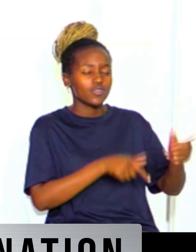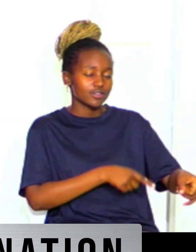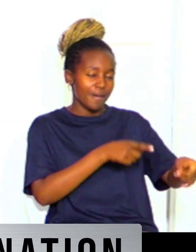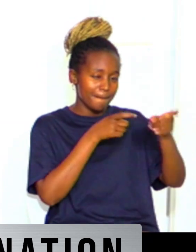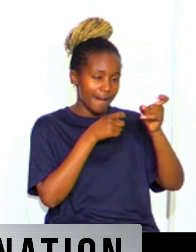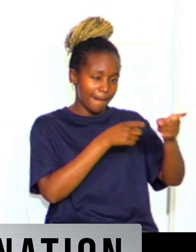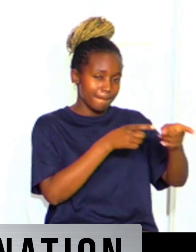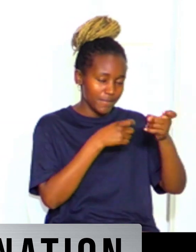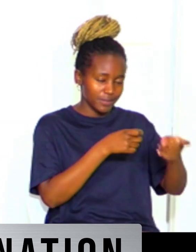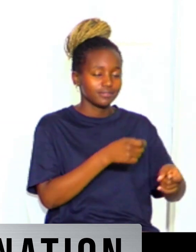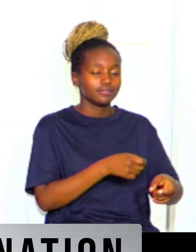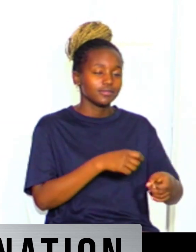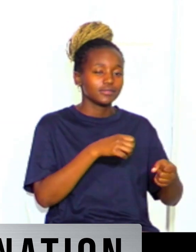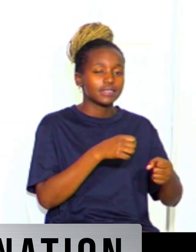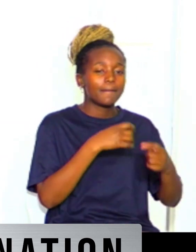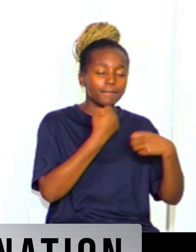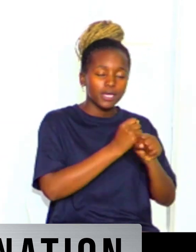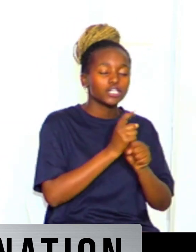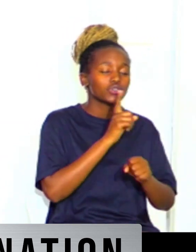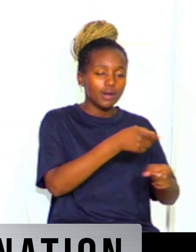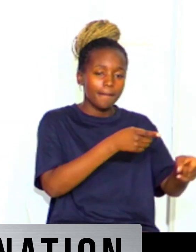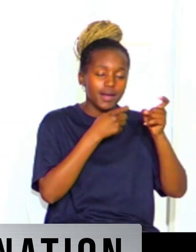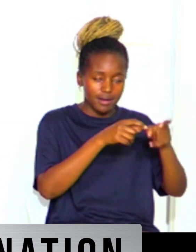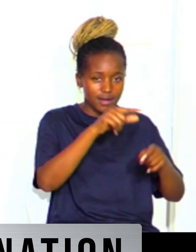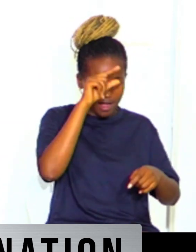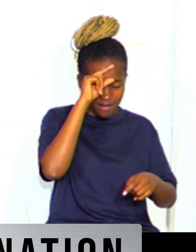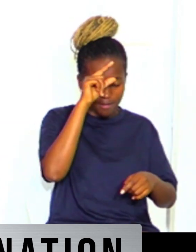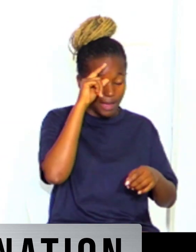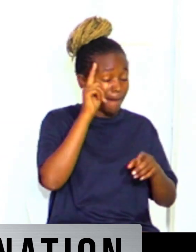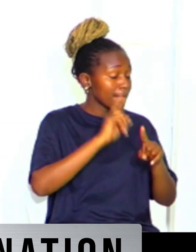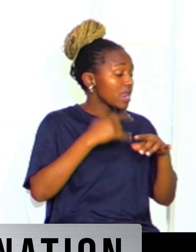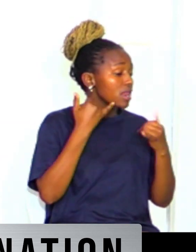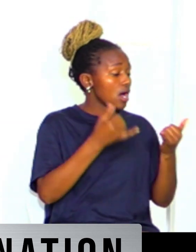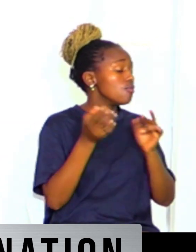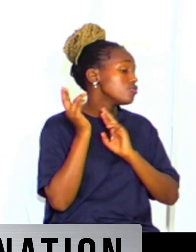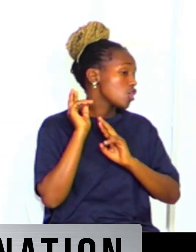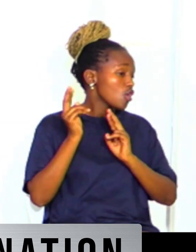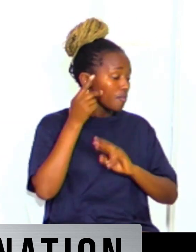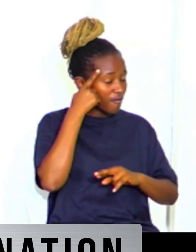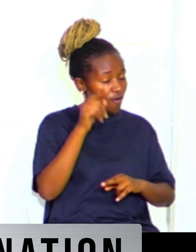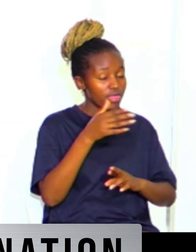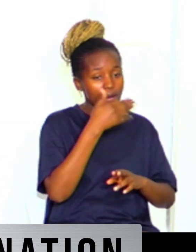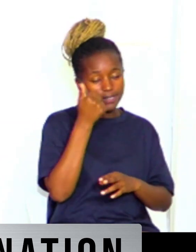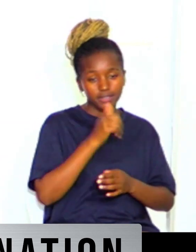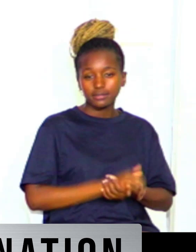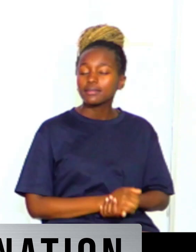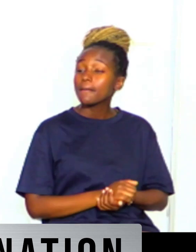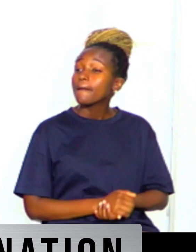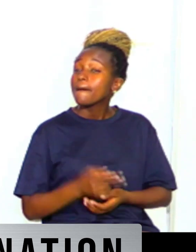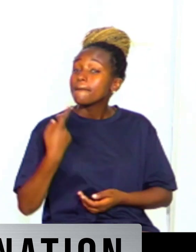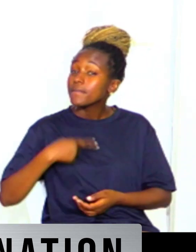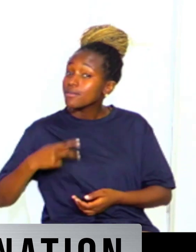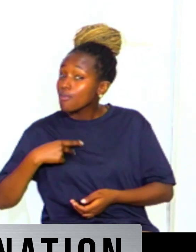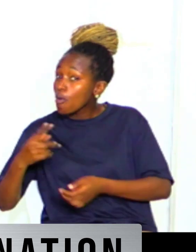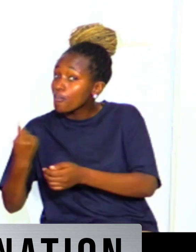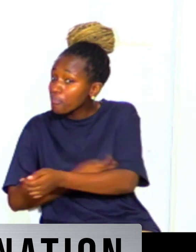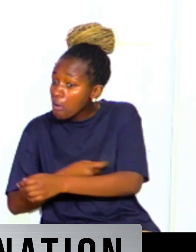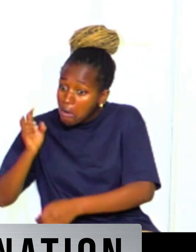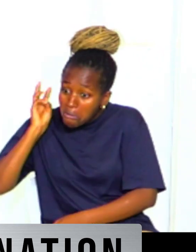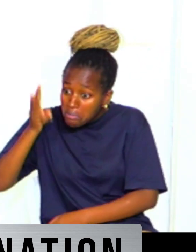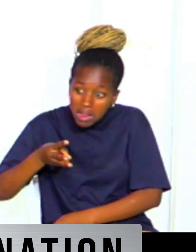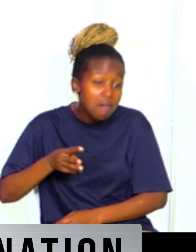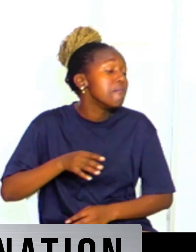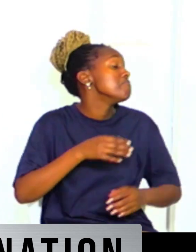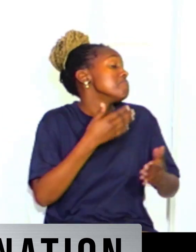kudunga una inject. Let's hope for the best. Remember that watu watadungwa mashindani, bro. Wacha tungoje kuona.